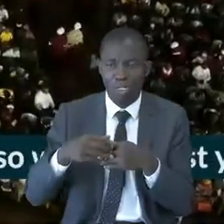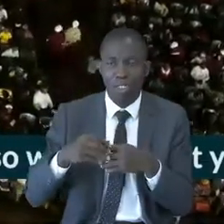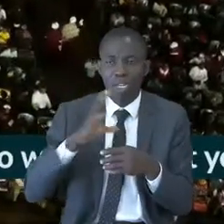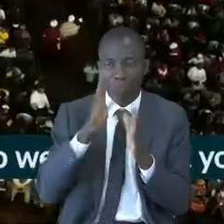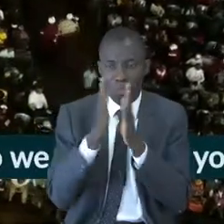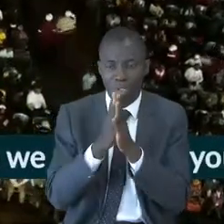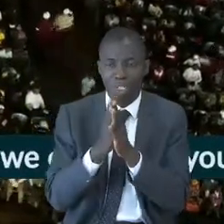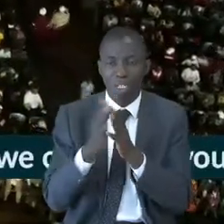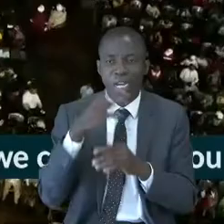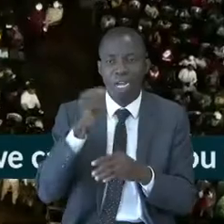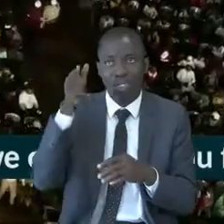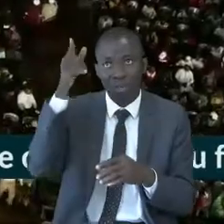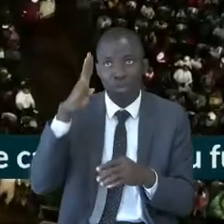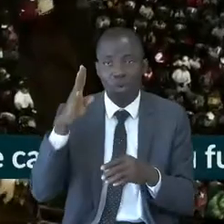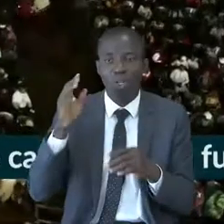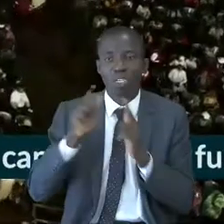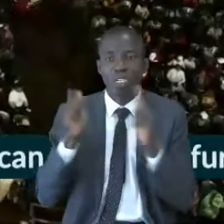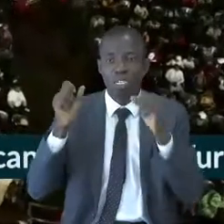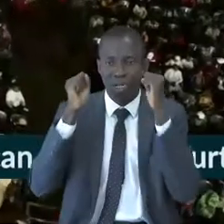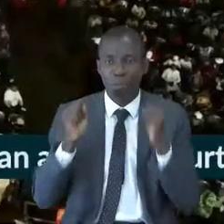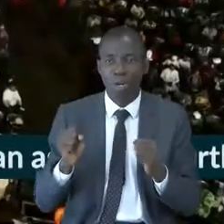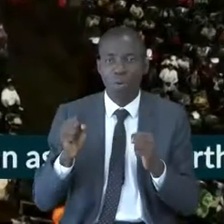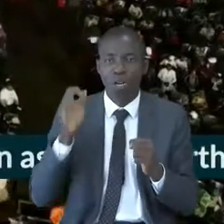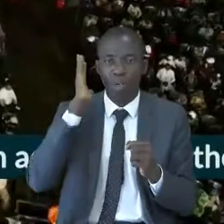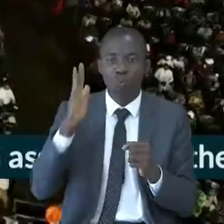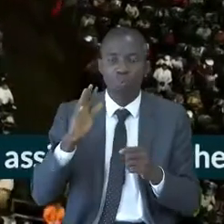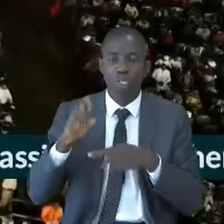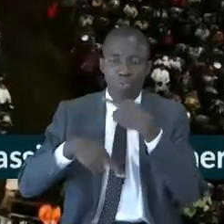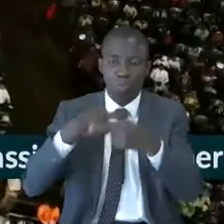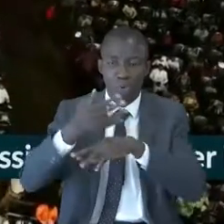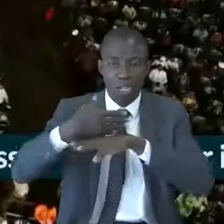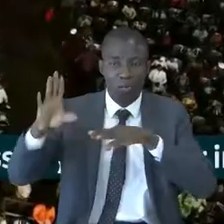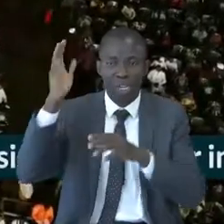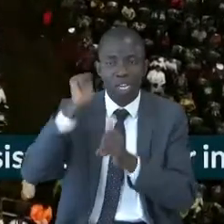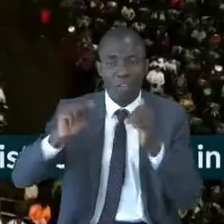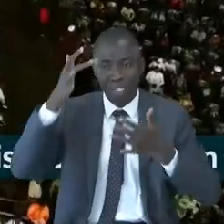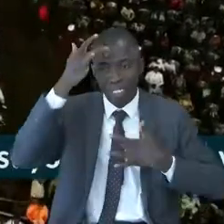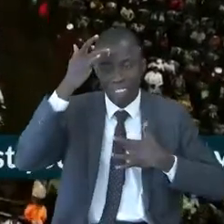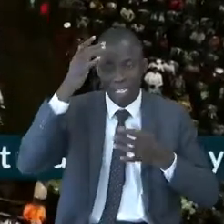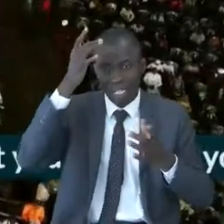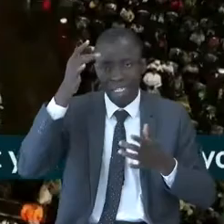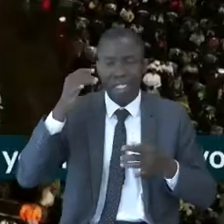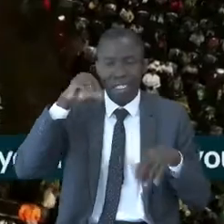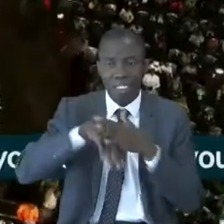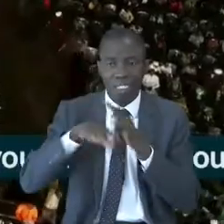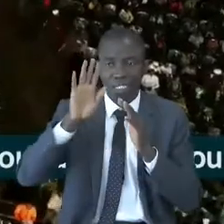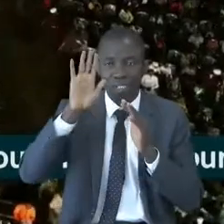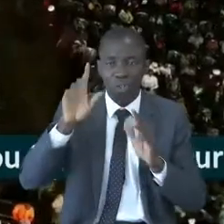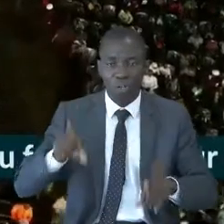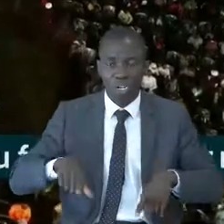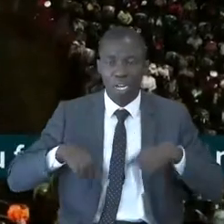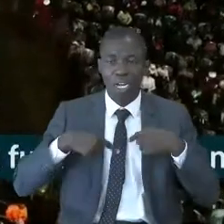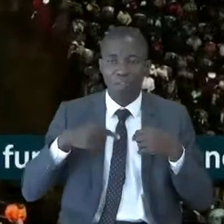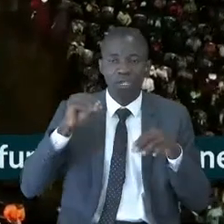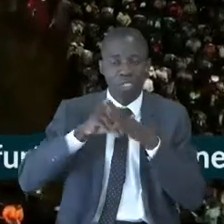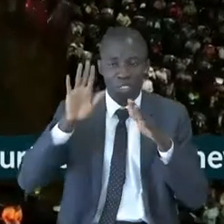and God's triumphant power will roll away every sickness, disease, infirmity in your life, in your